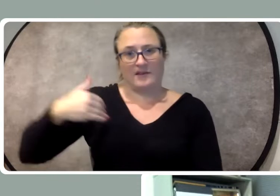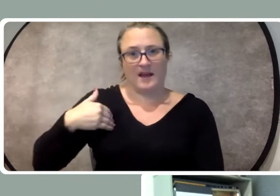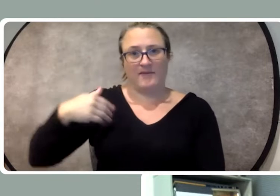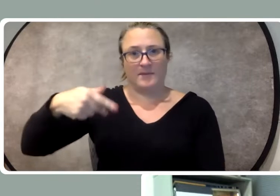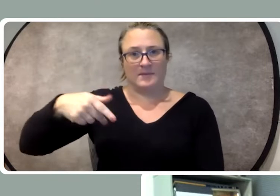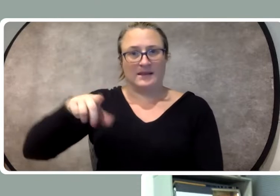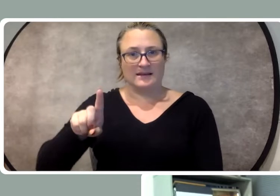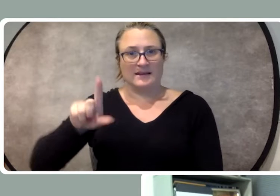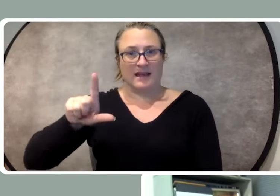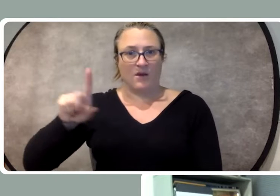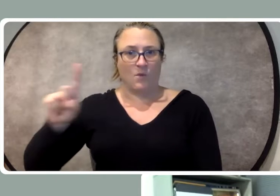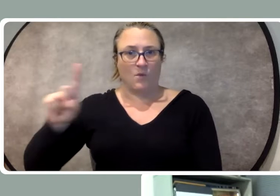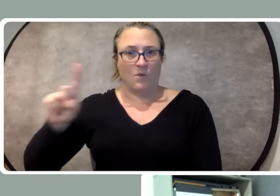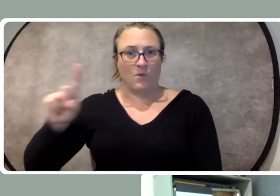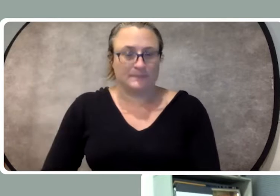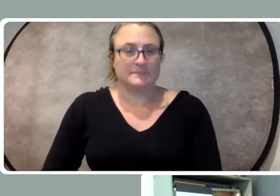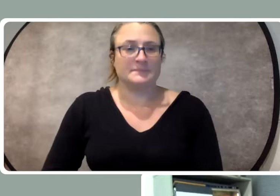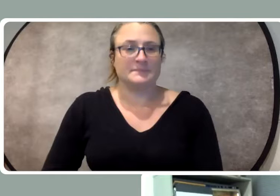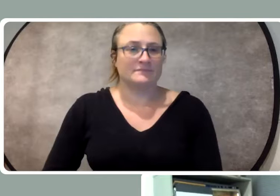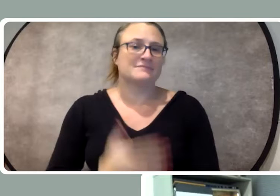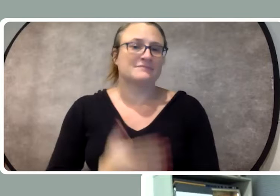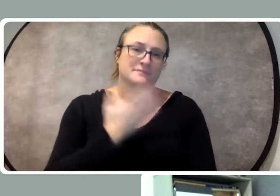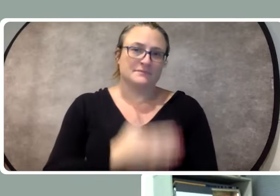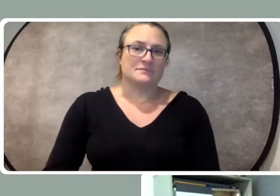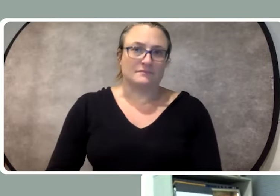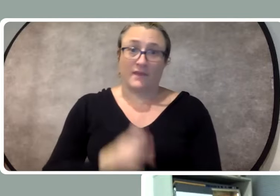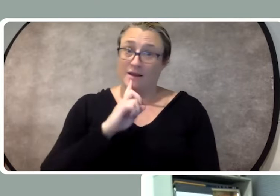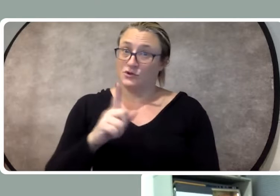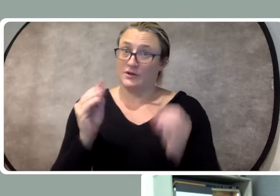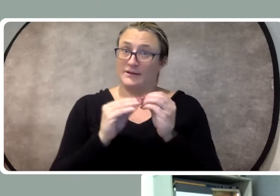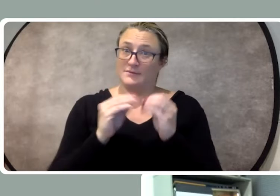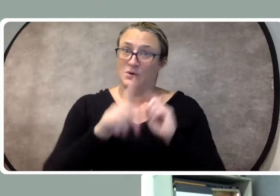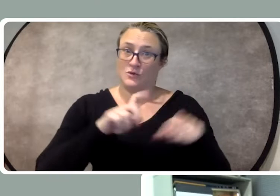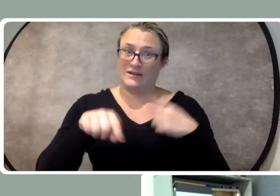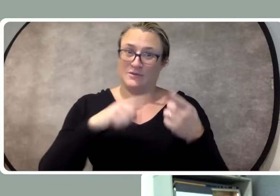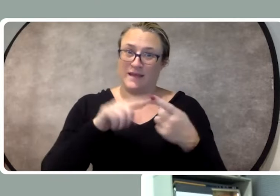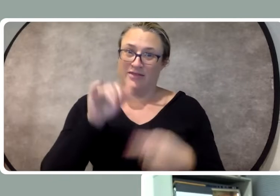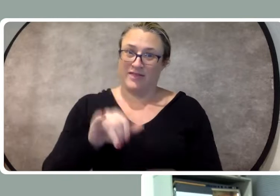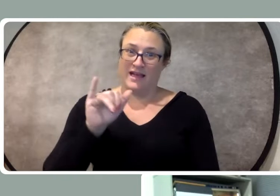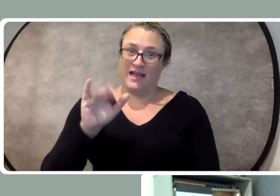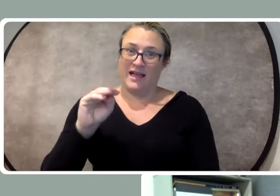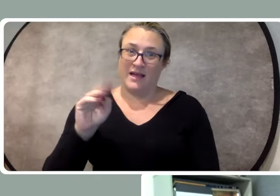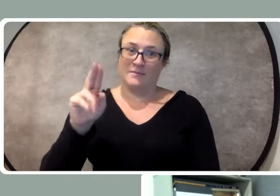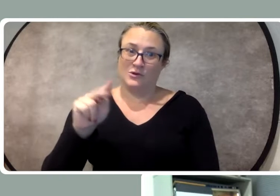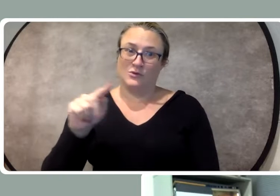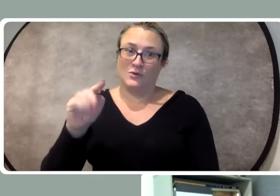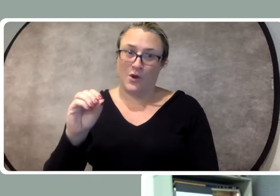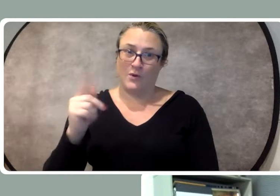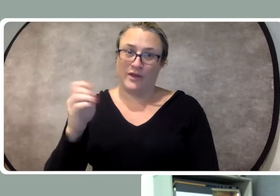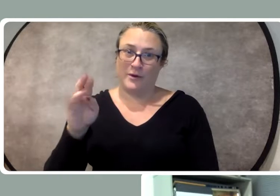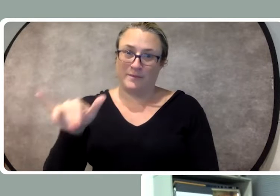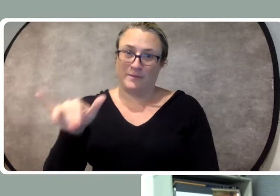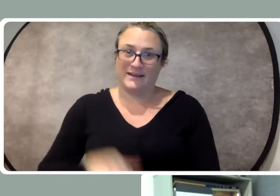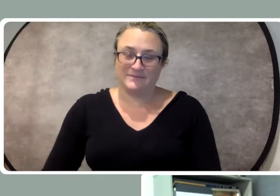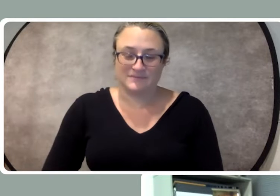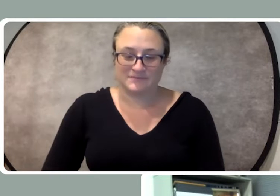Thanks for addressing that, Dr. Ademuyiwa. And I'm sure there'll be more questions about immunotherapy throughout our program. So just one